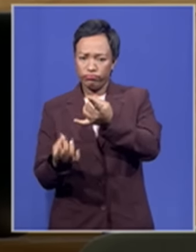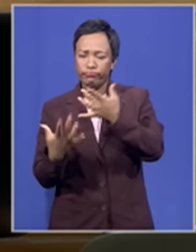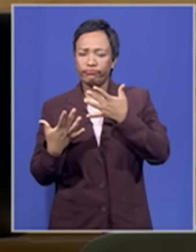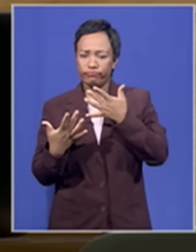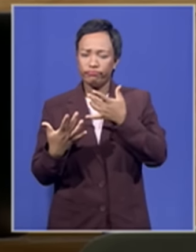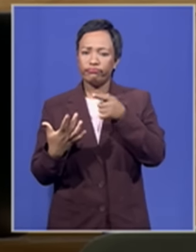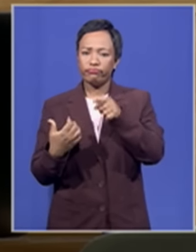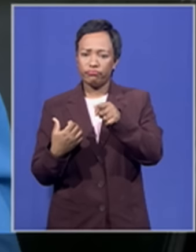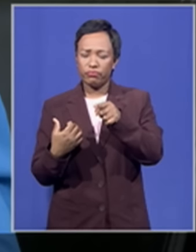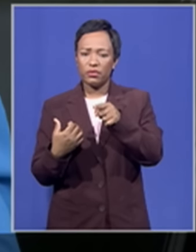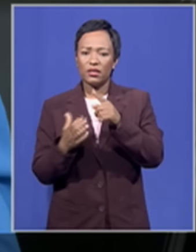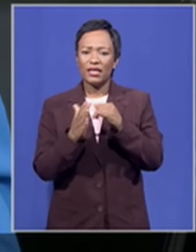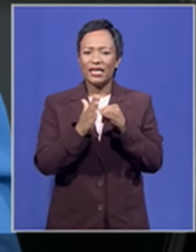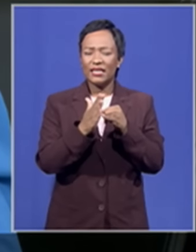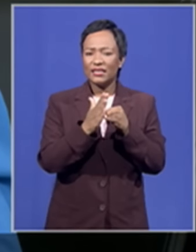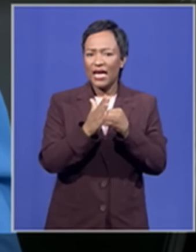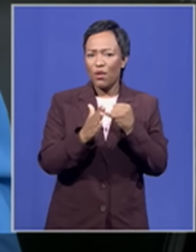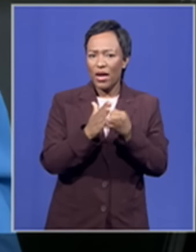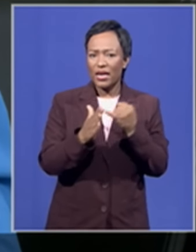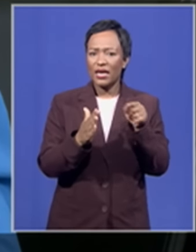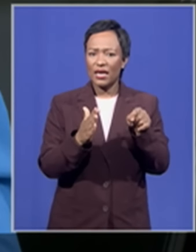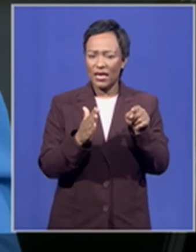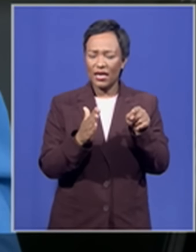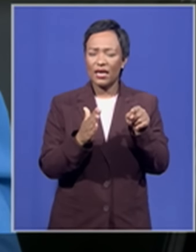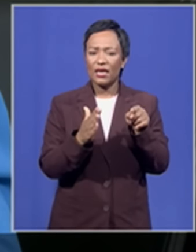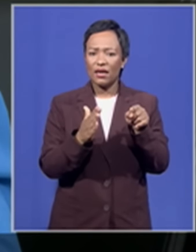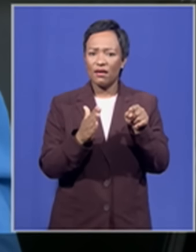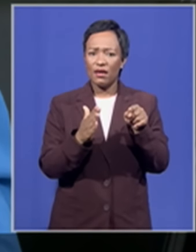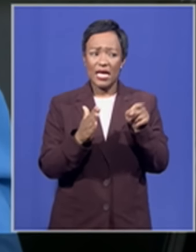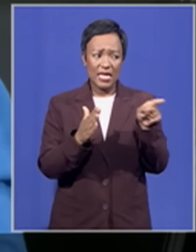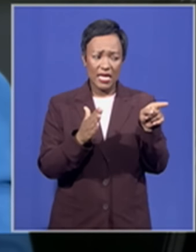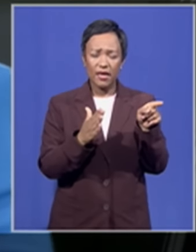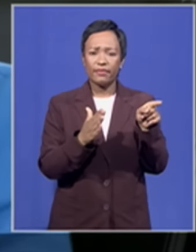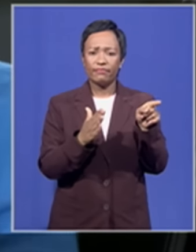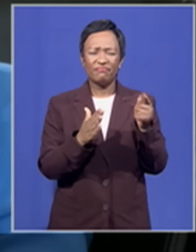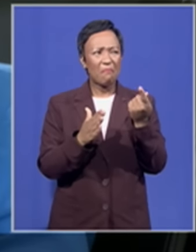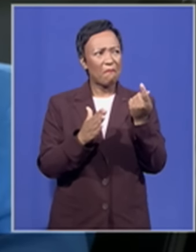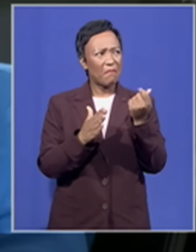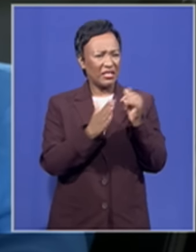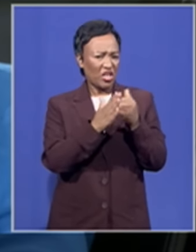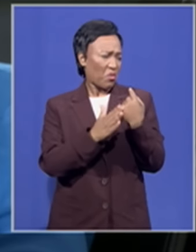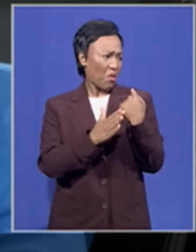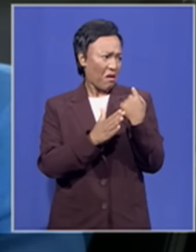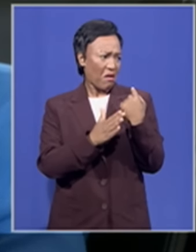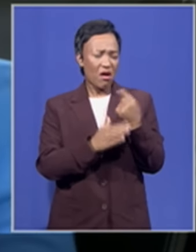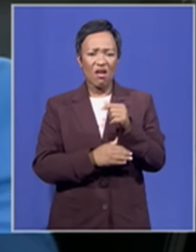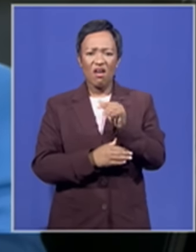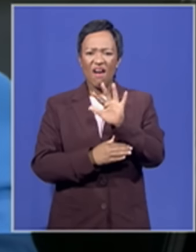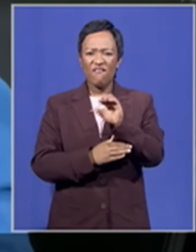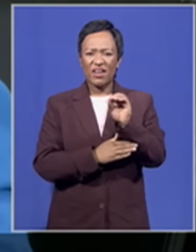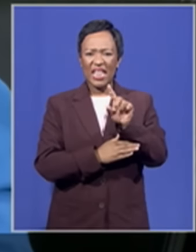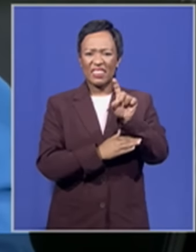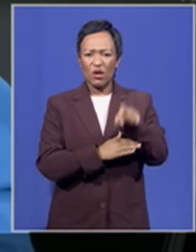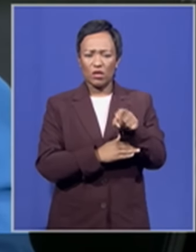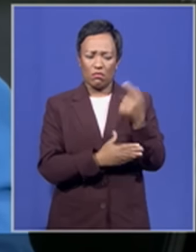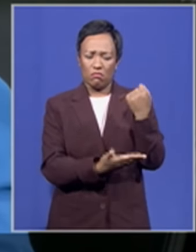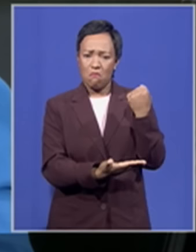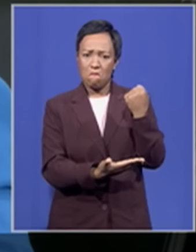in January he had contributed to an amount, to the total amount of 500,000,